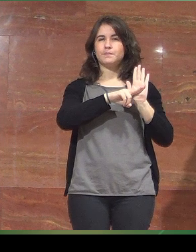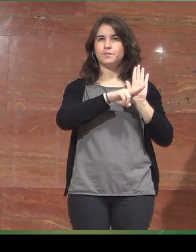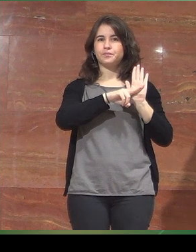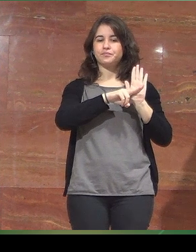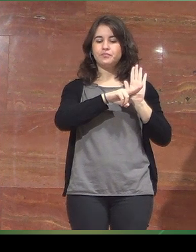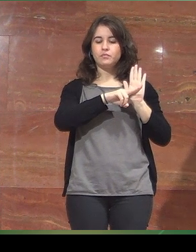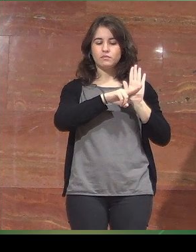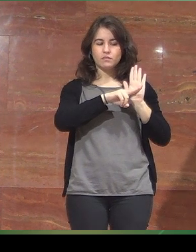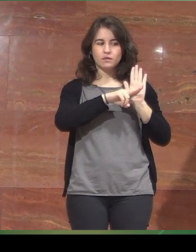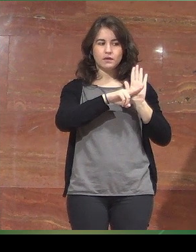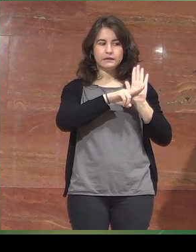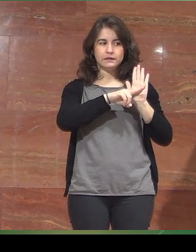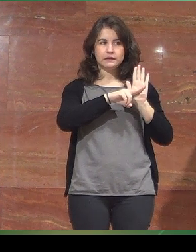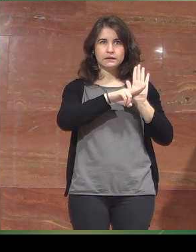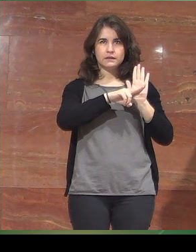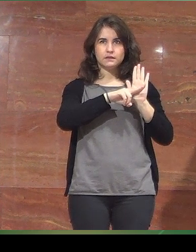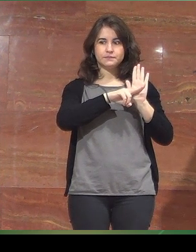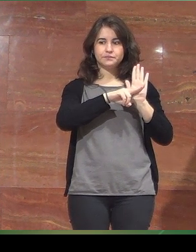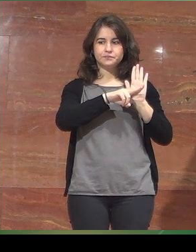component of wayfinding design.